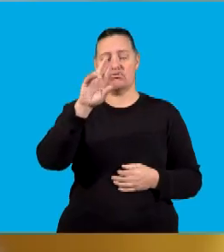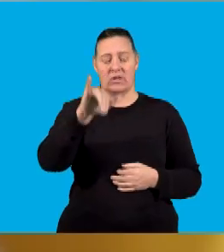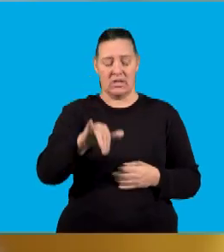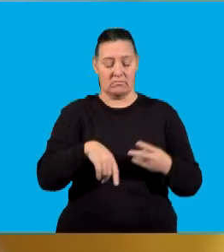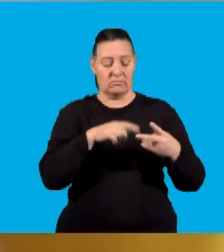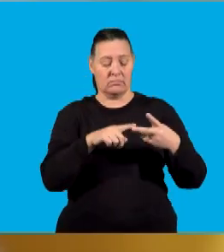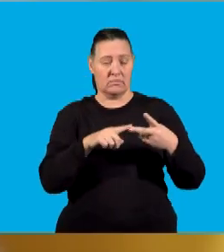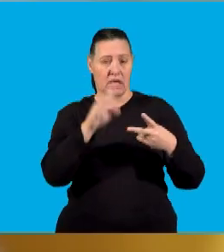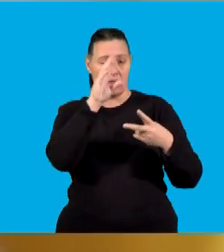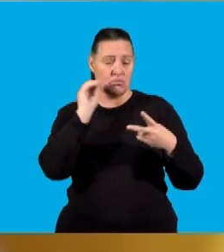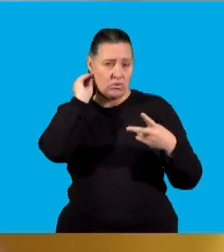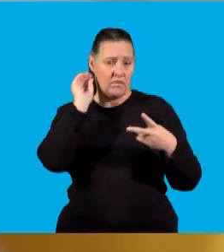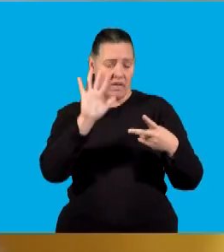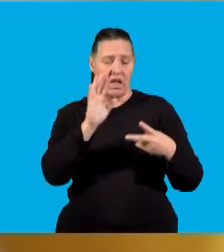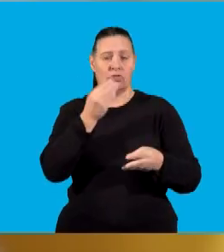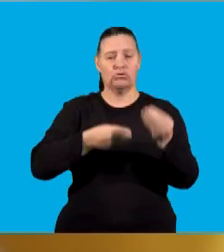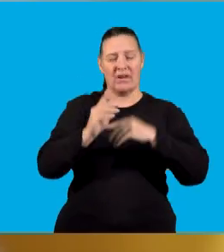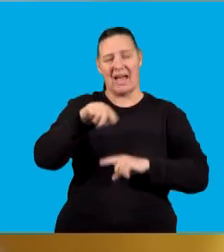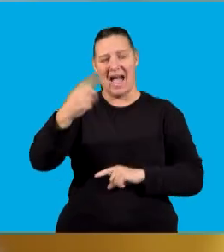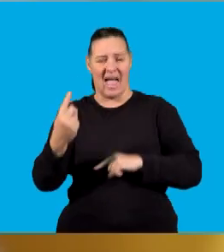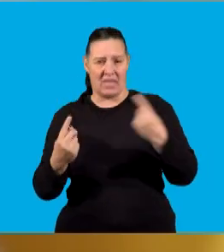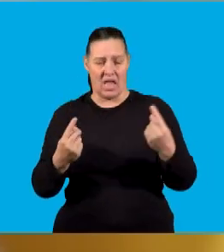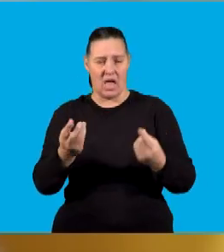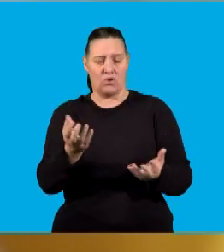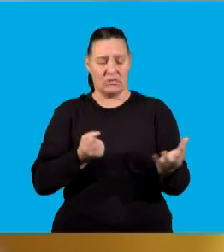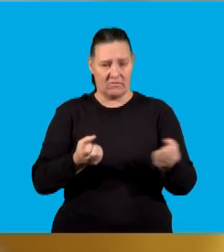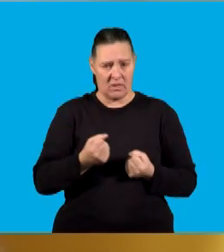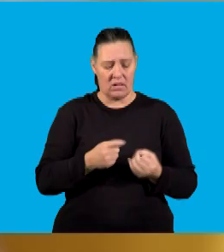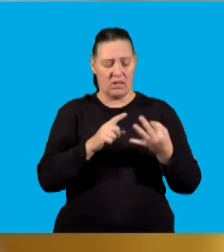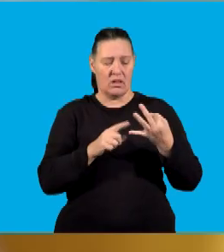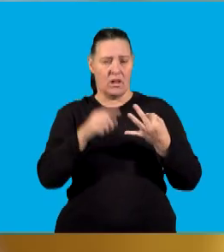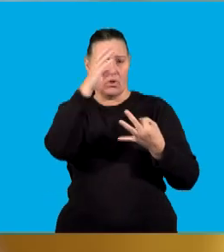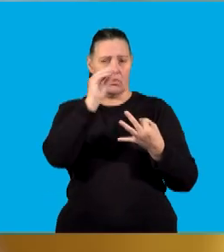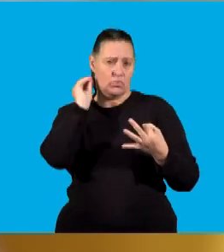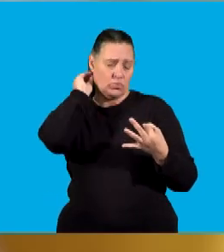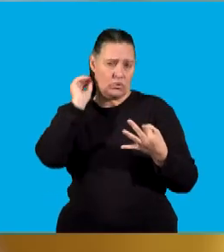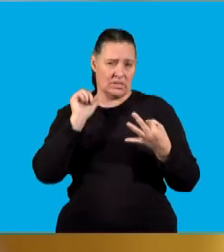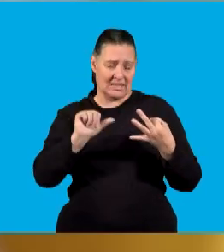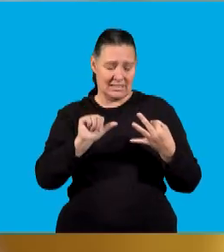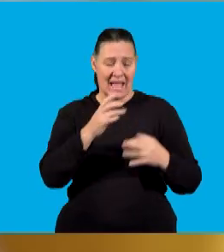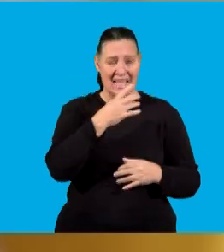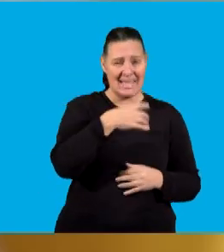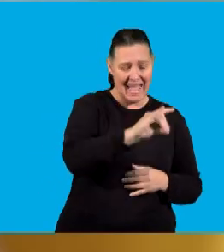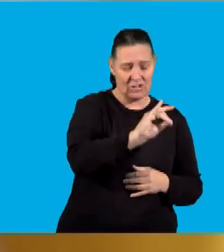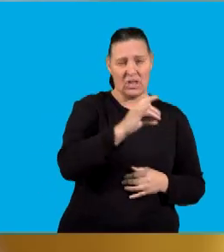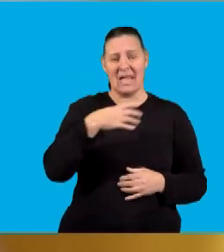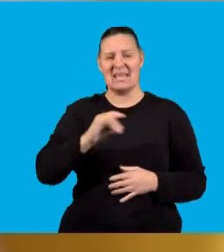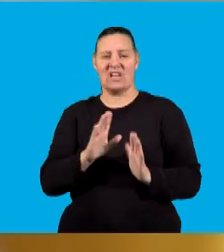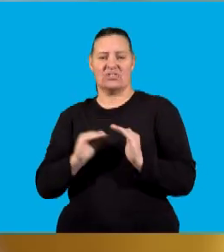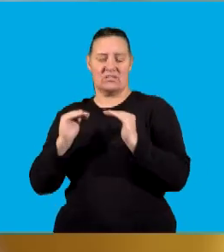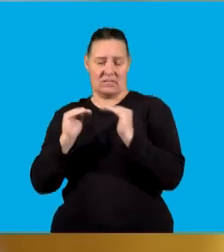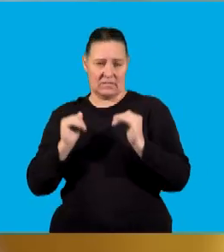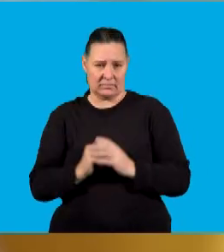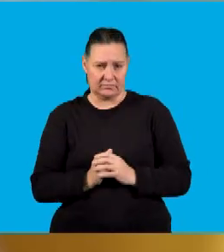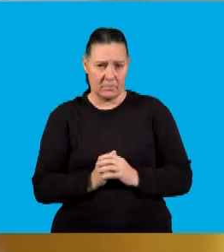do note number 5, that is trade and other receivables. Then we'll do note number 6, which is cash and cash